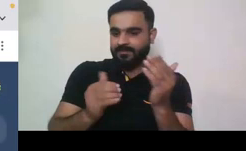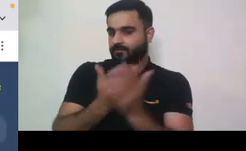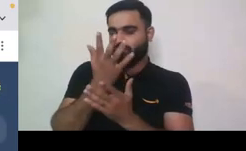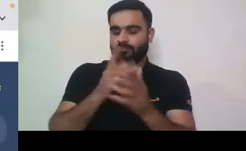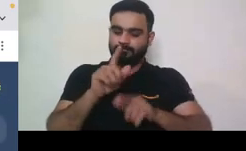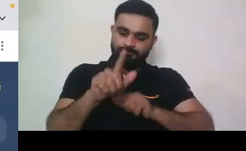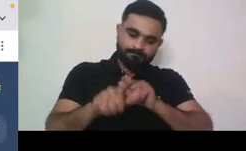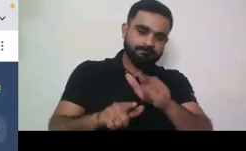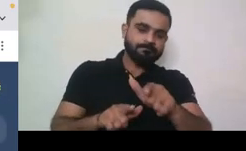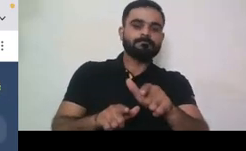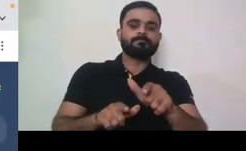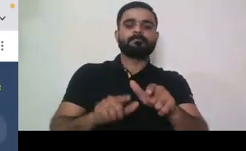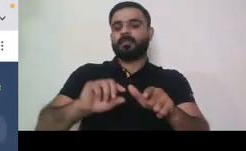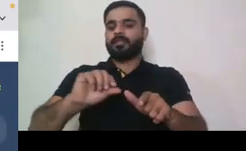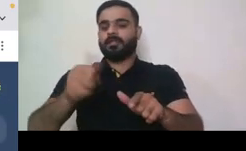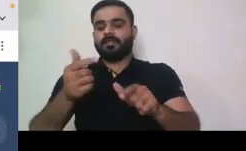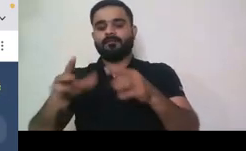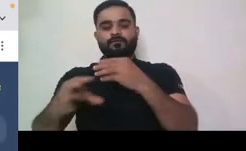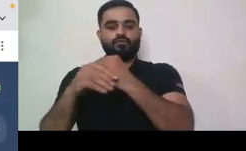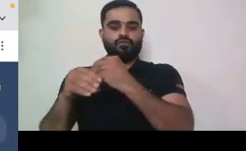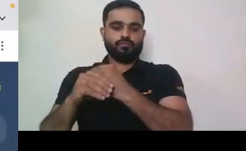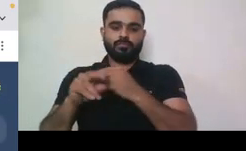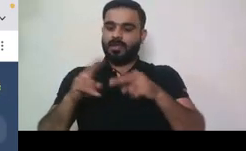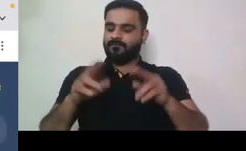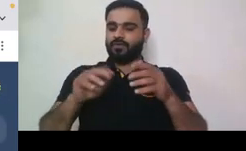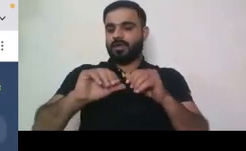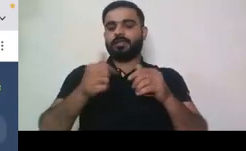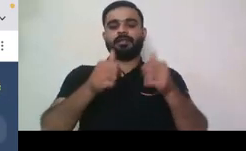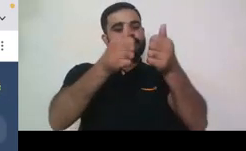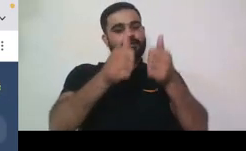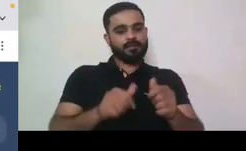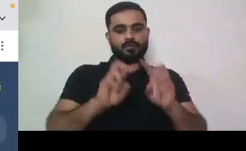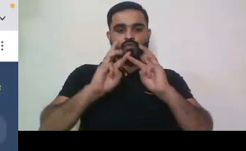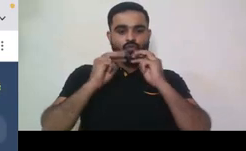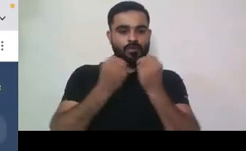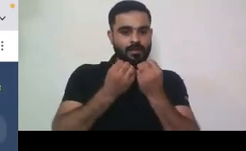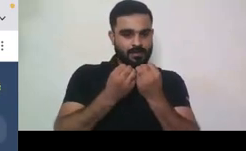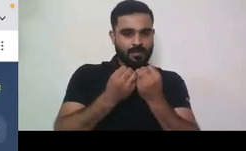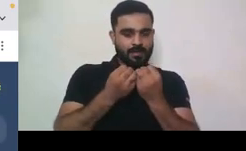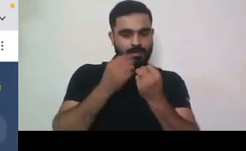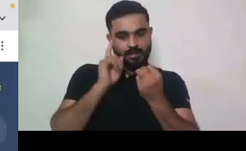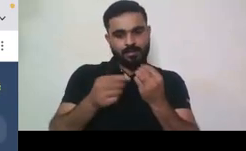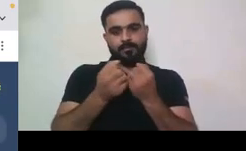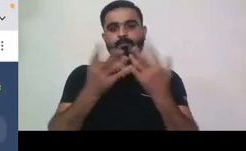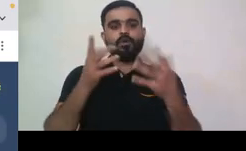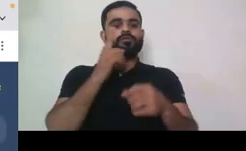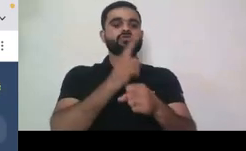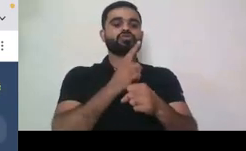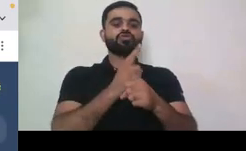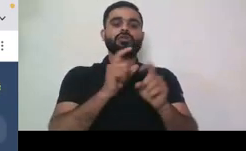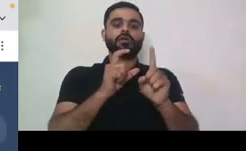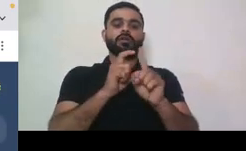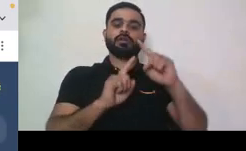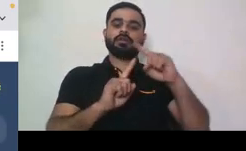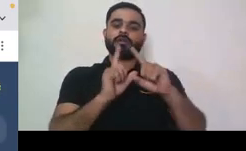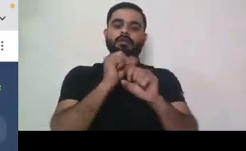establish with others. Because the final ultimate result of this workshop should be, there should be lots of teacher development groups established